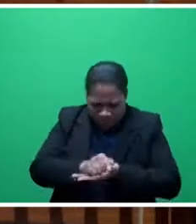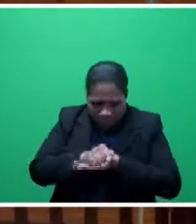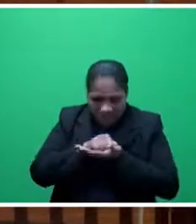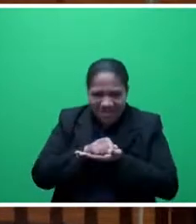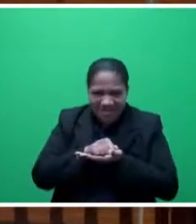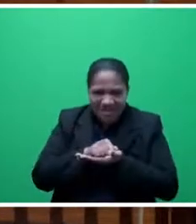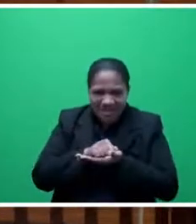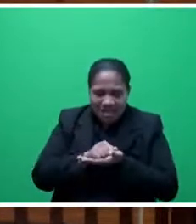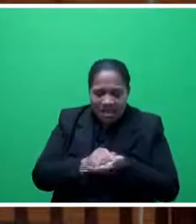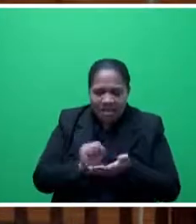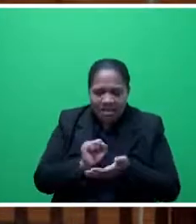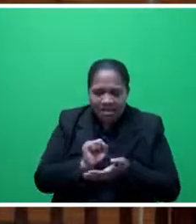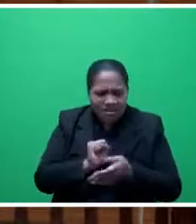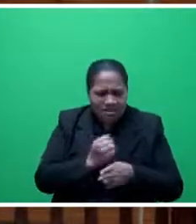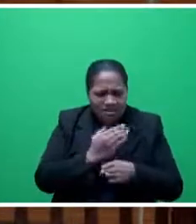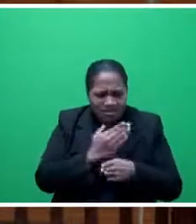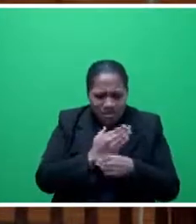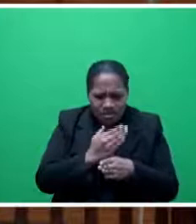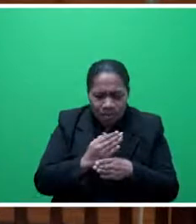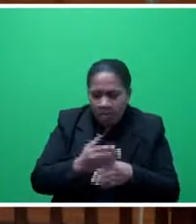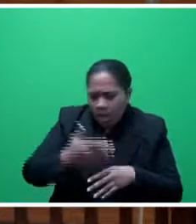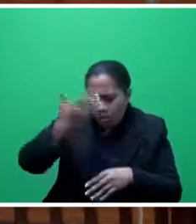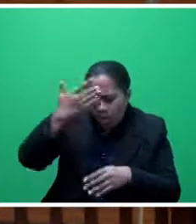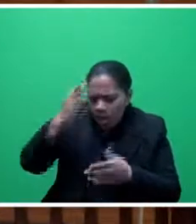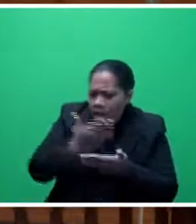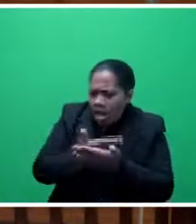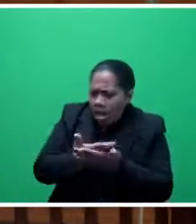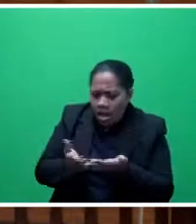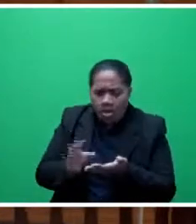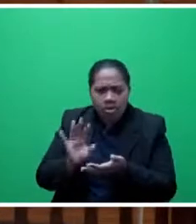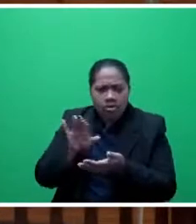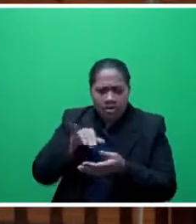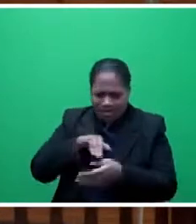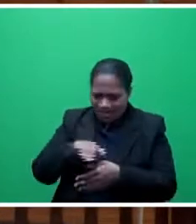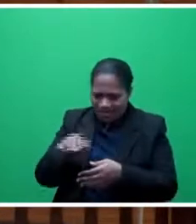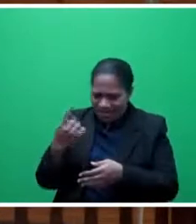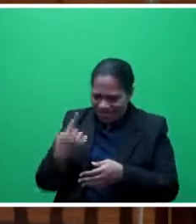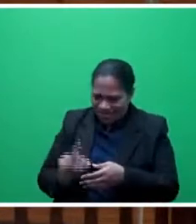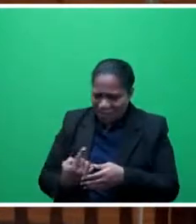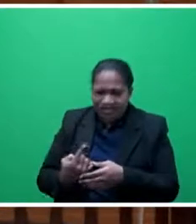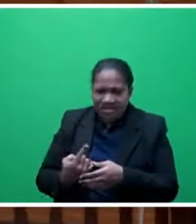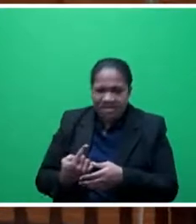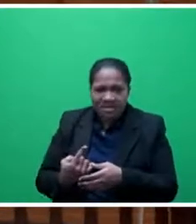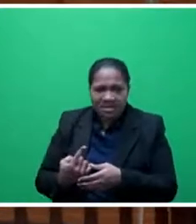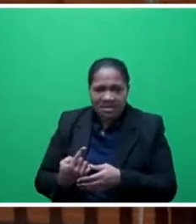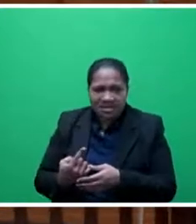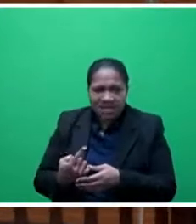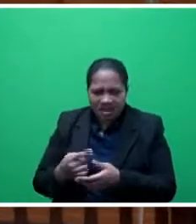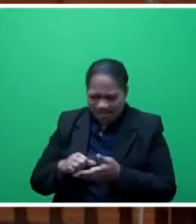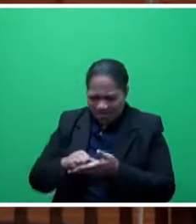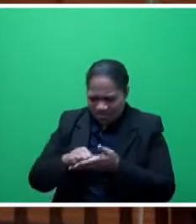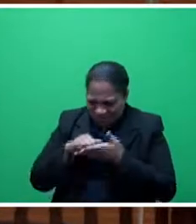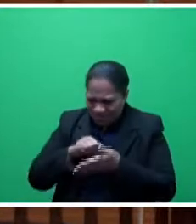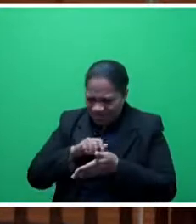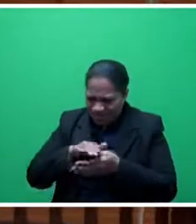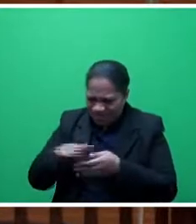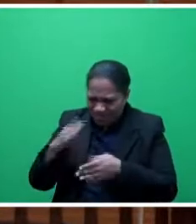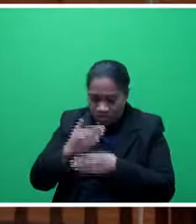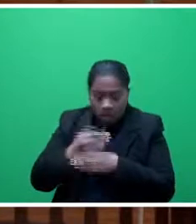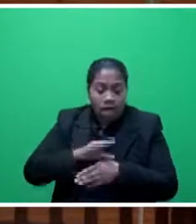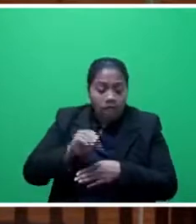how they will stimulate themselves from their allocations now. They should